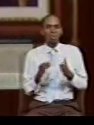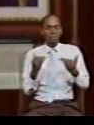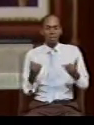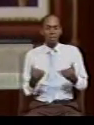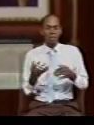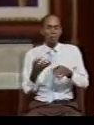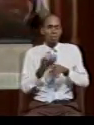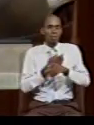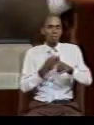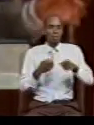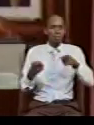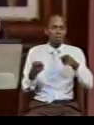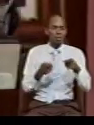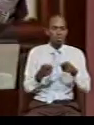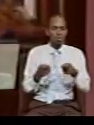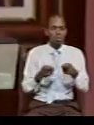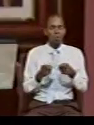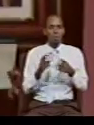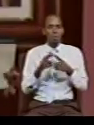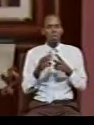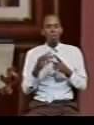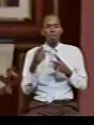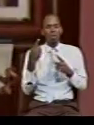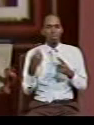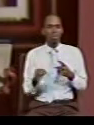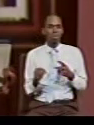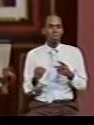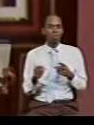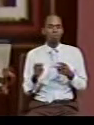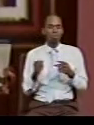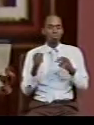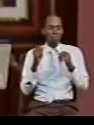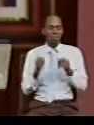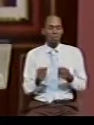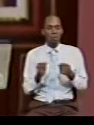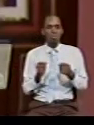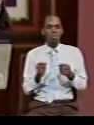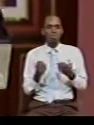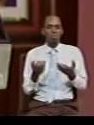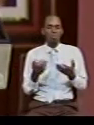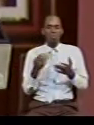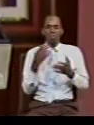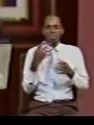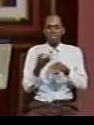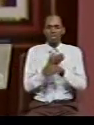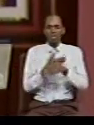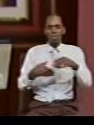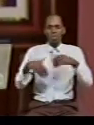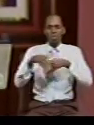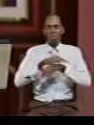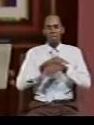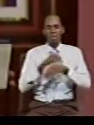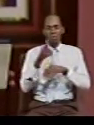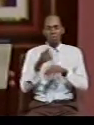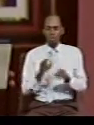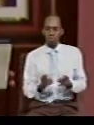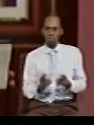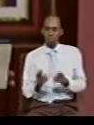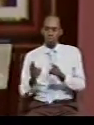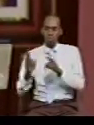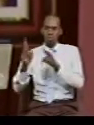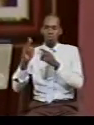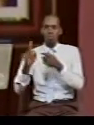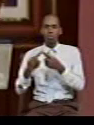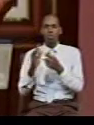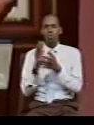takes over, or the pastor at the retreat over there takes over, you leave and you are rushing